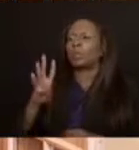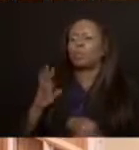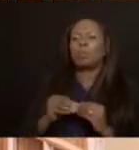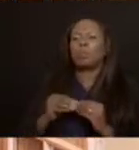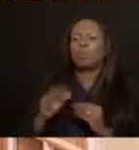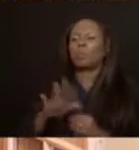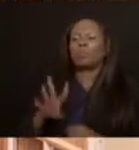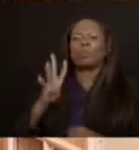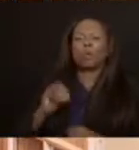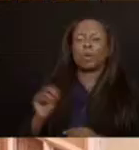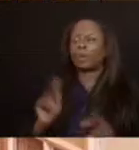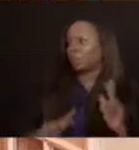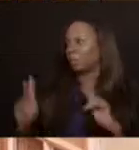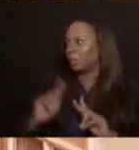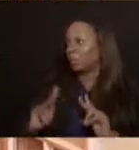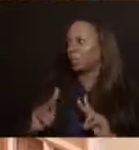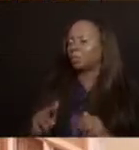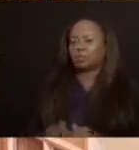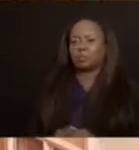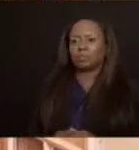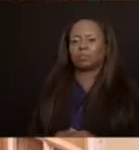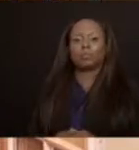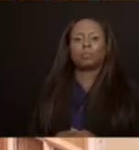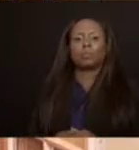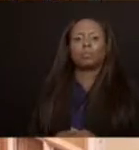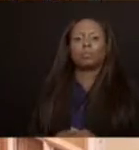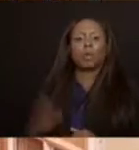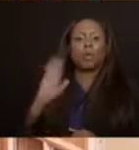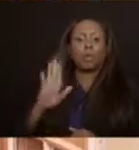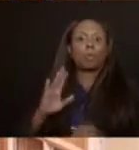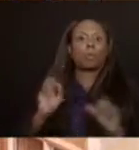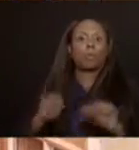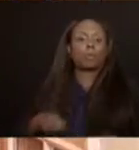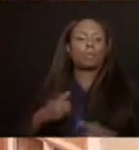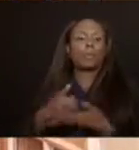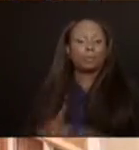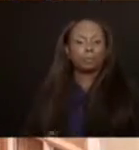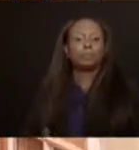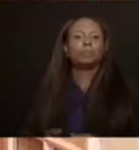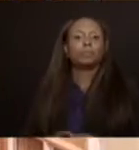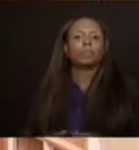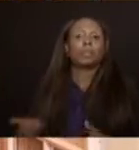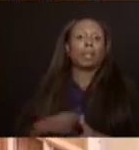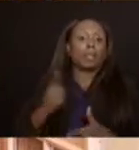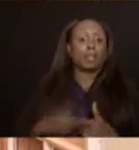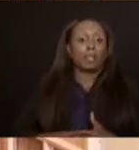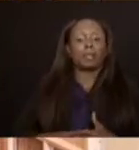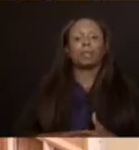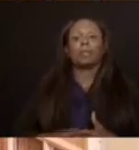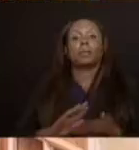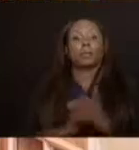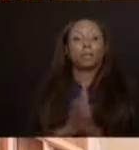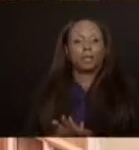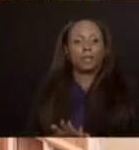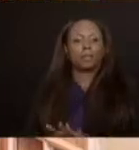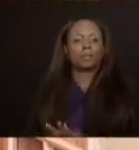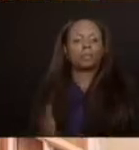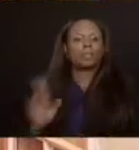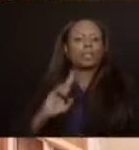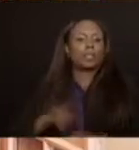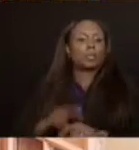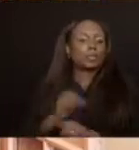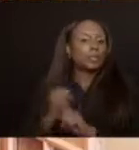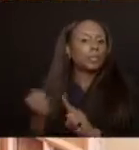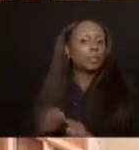we finish in terms of backlog, and then we go back into the normal situation. But listen to